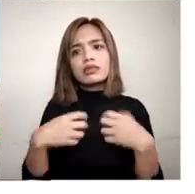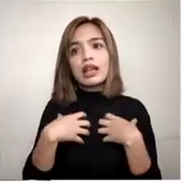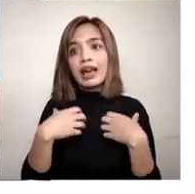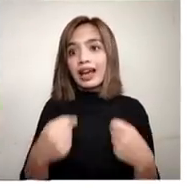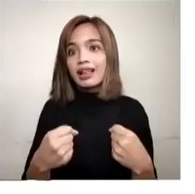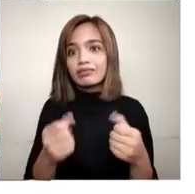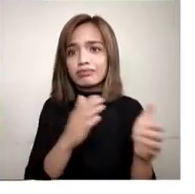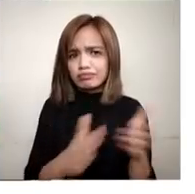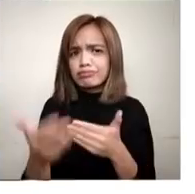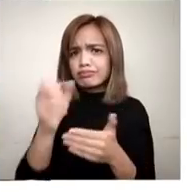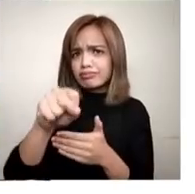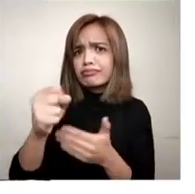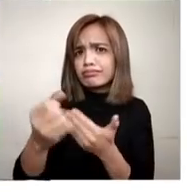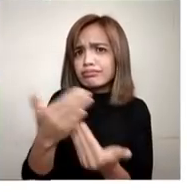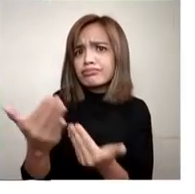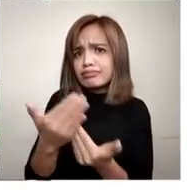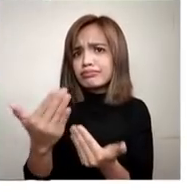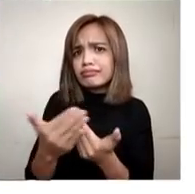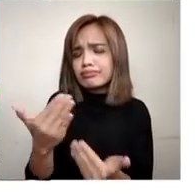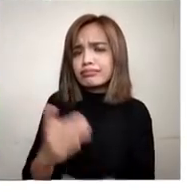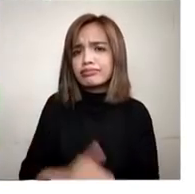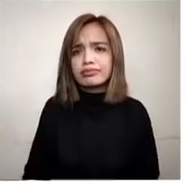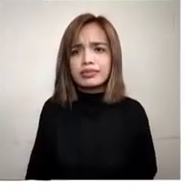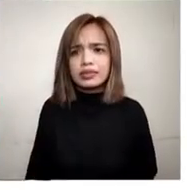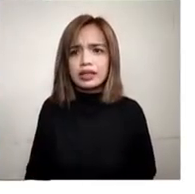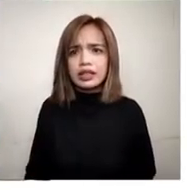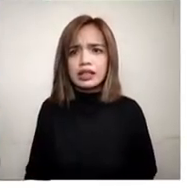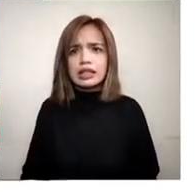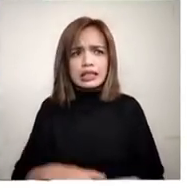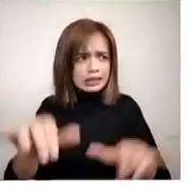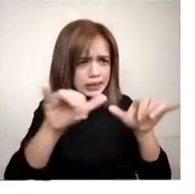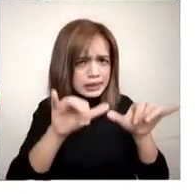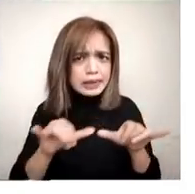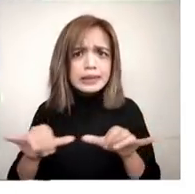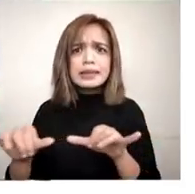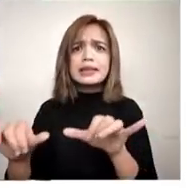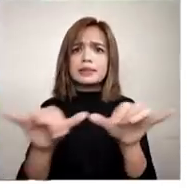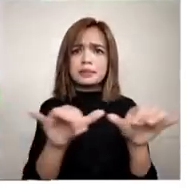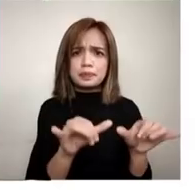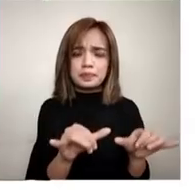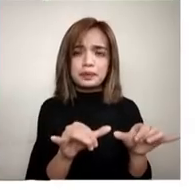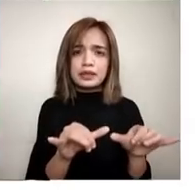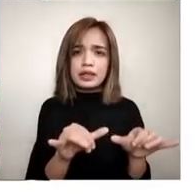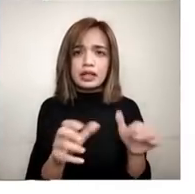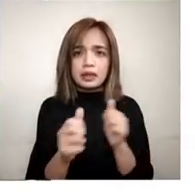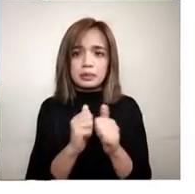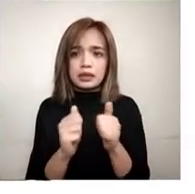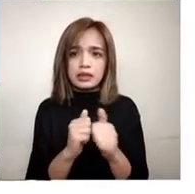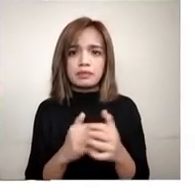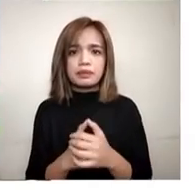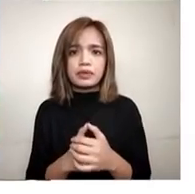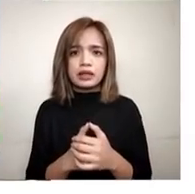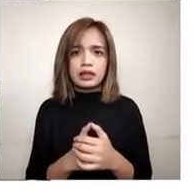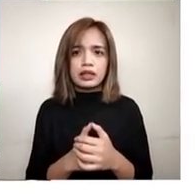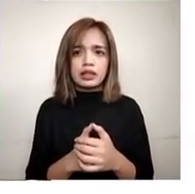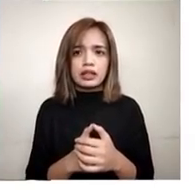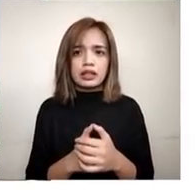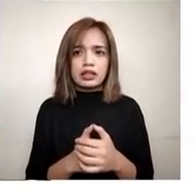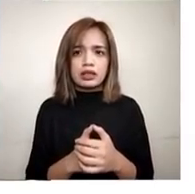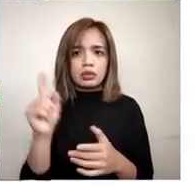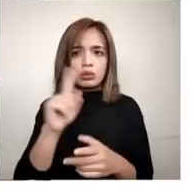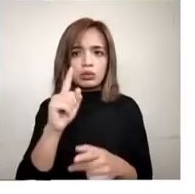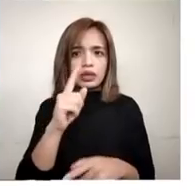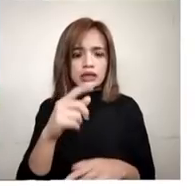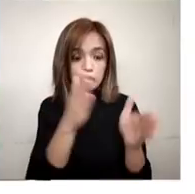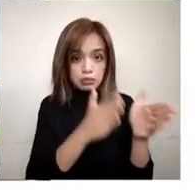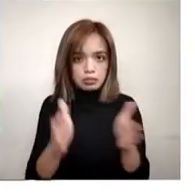easy. It's common to everybody. It is when you implement and execute that kind of agenda